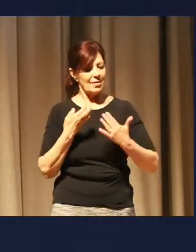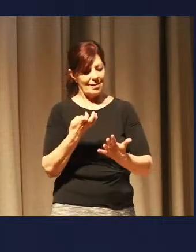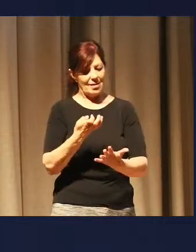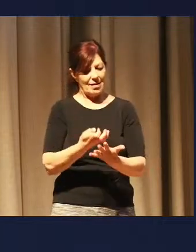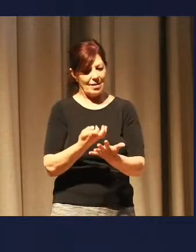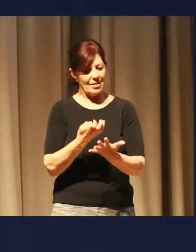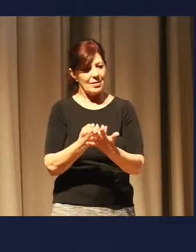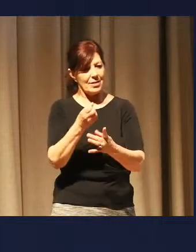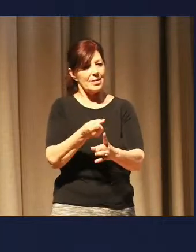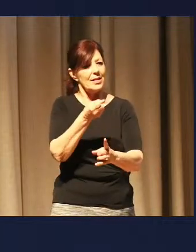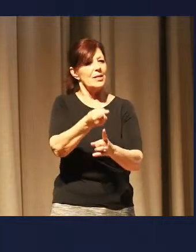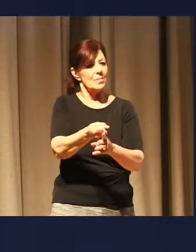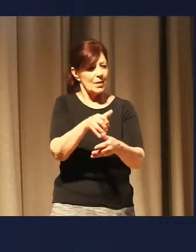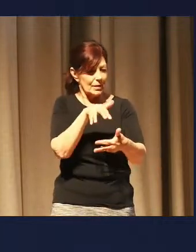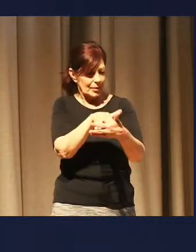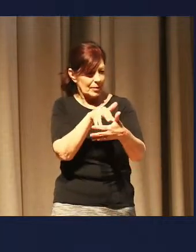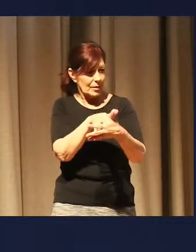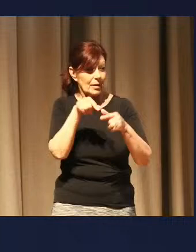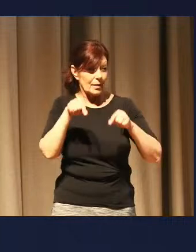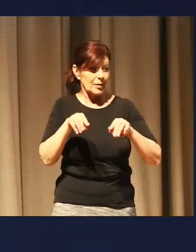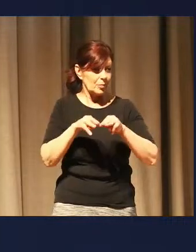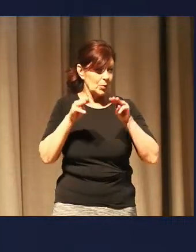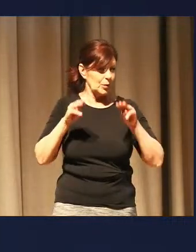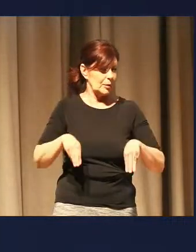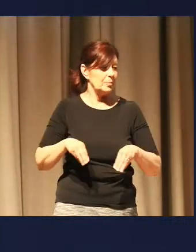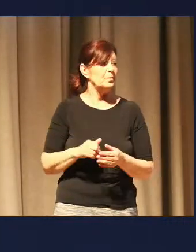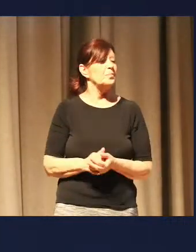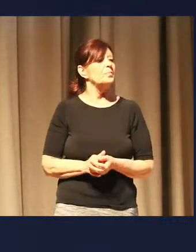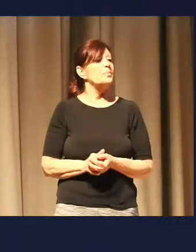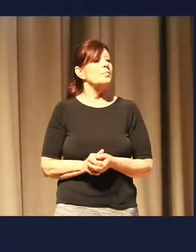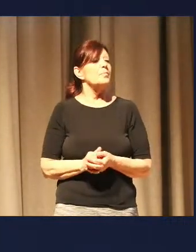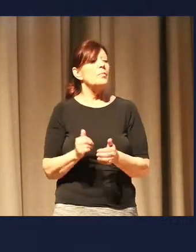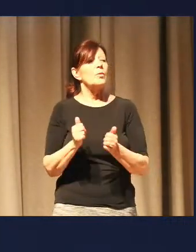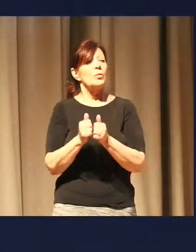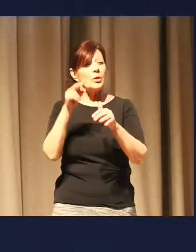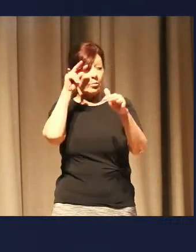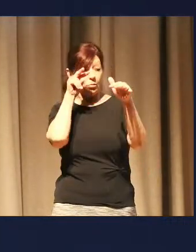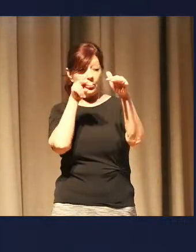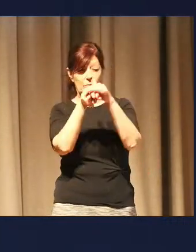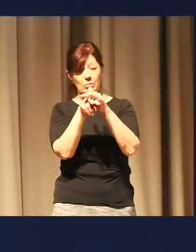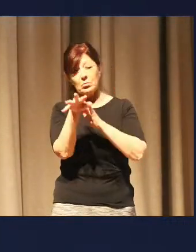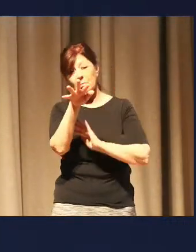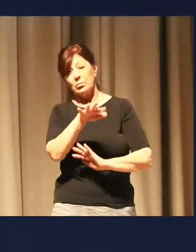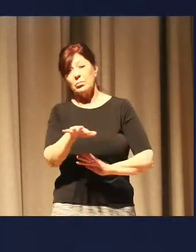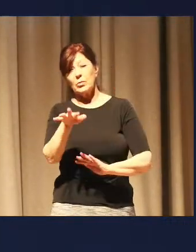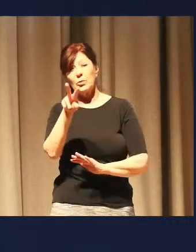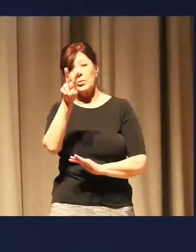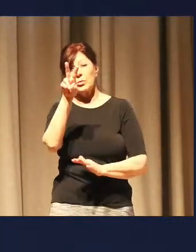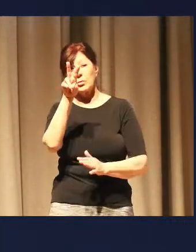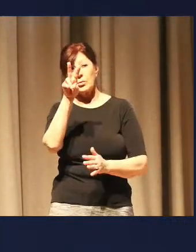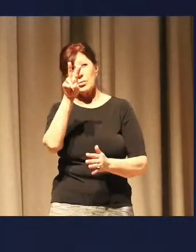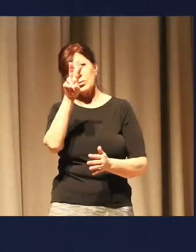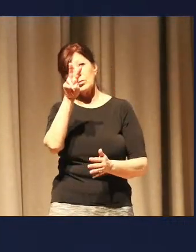economic impact study of this museum. With a projection of about